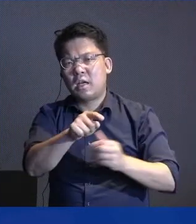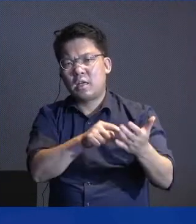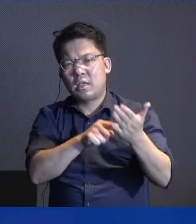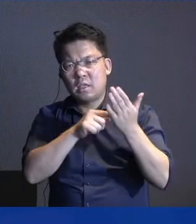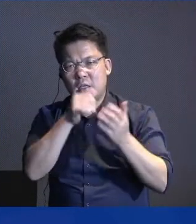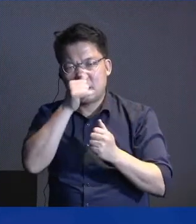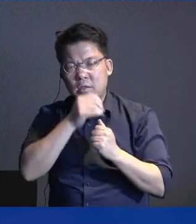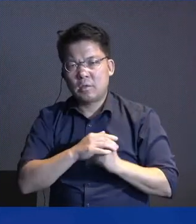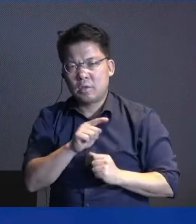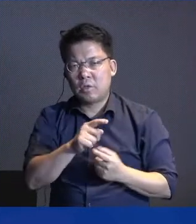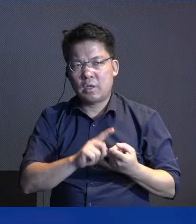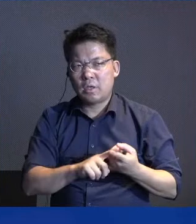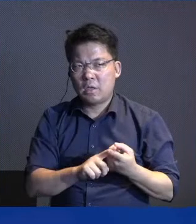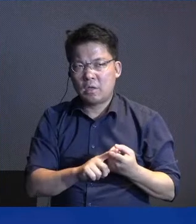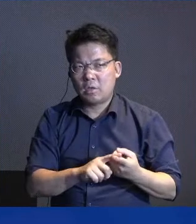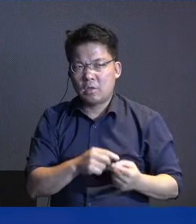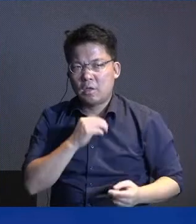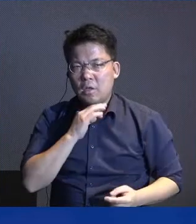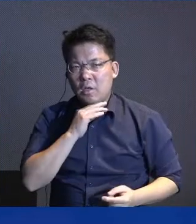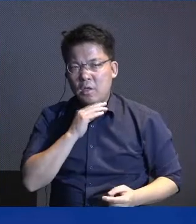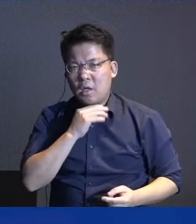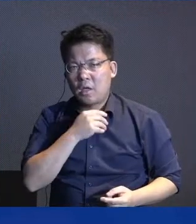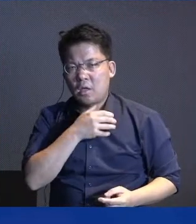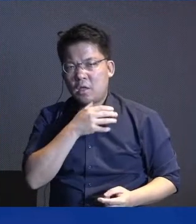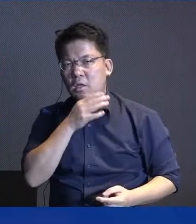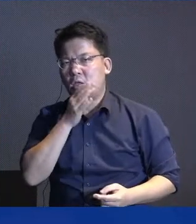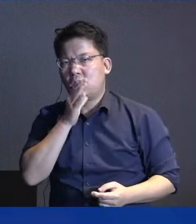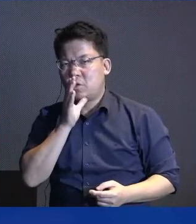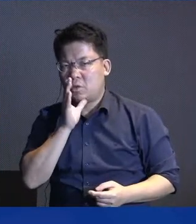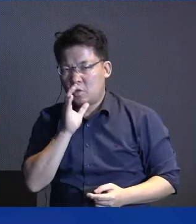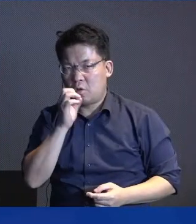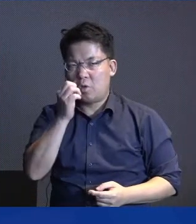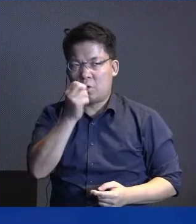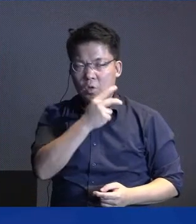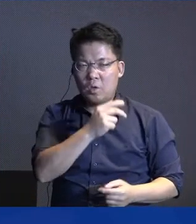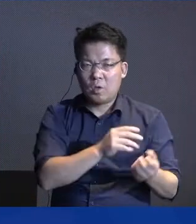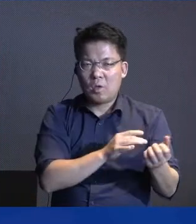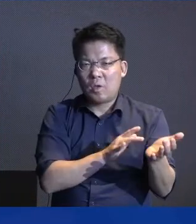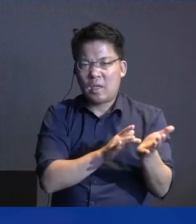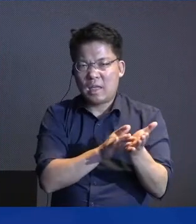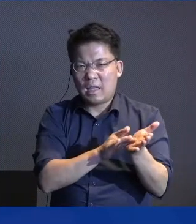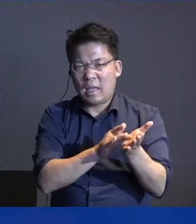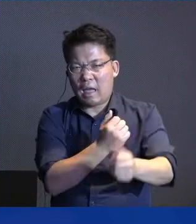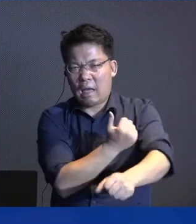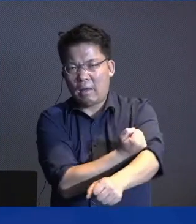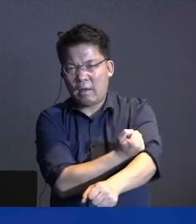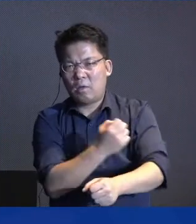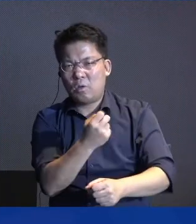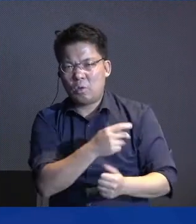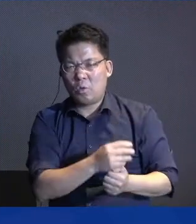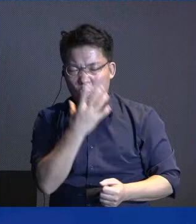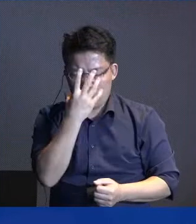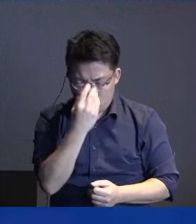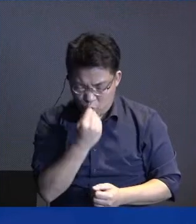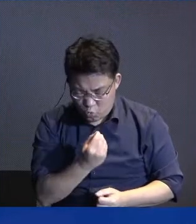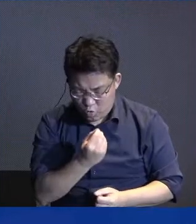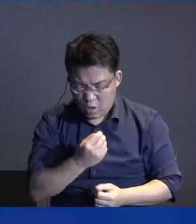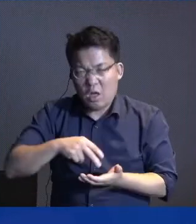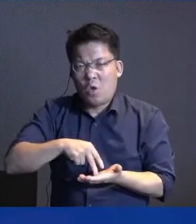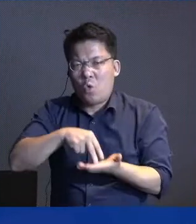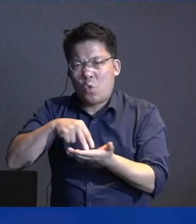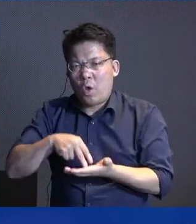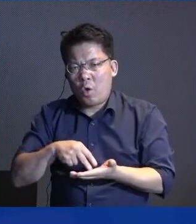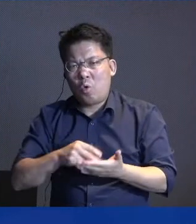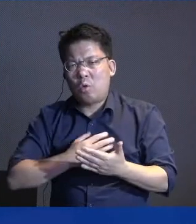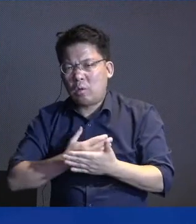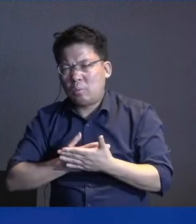drug use, and psychological instability like depression, anxiety, are considered as key risk